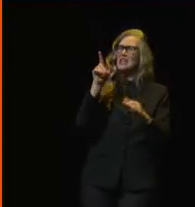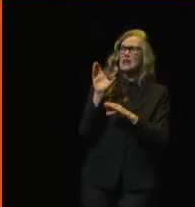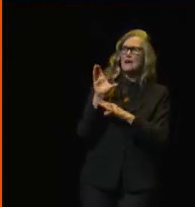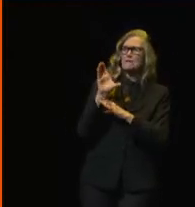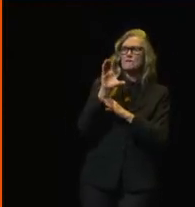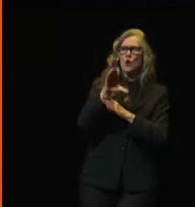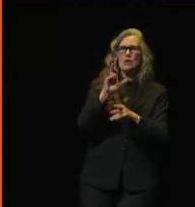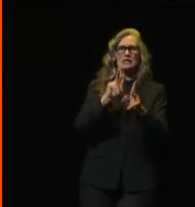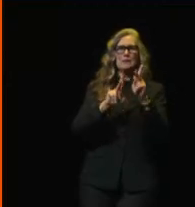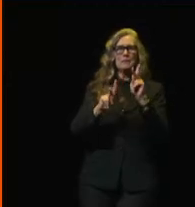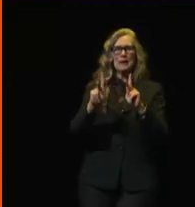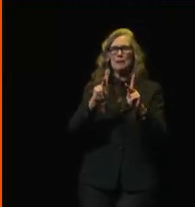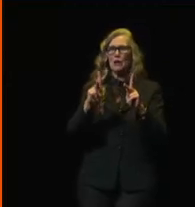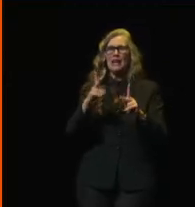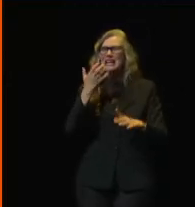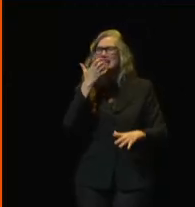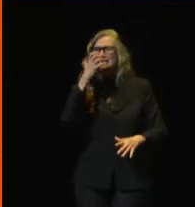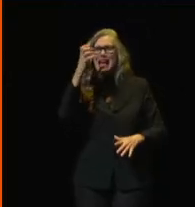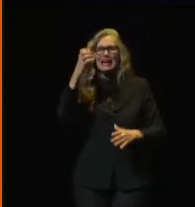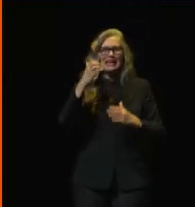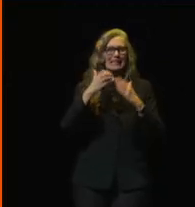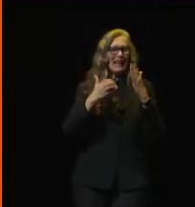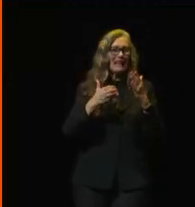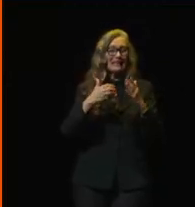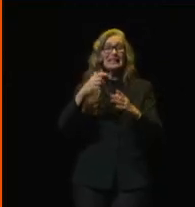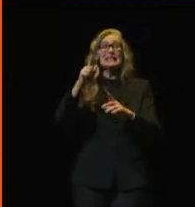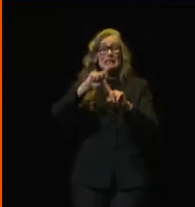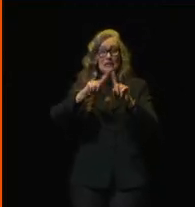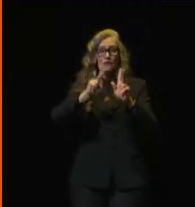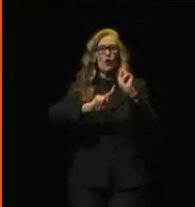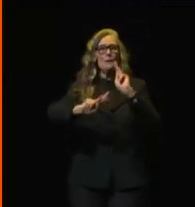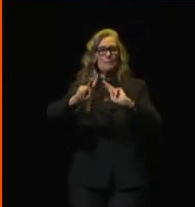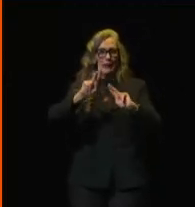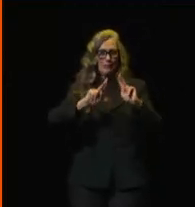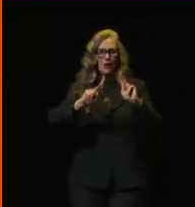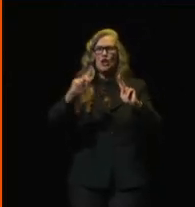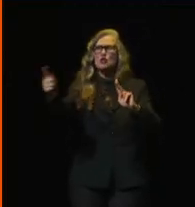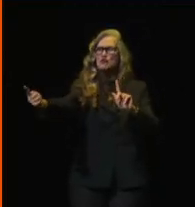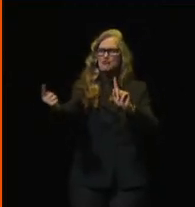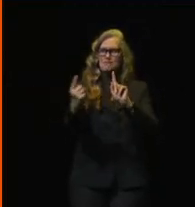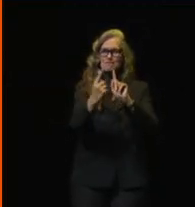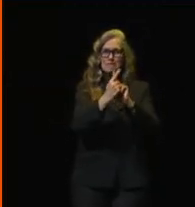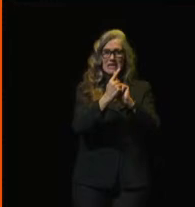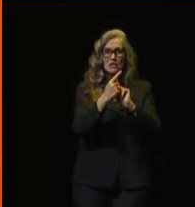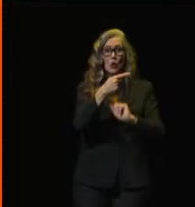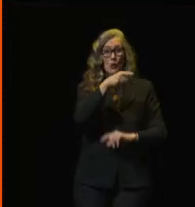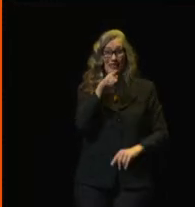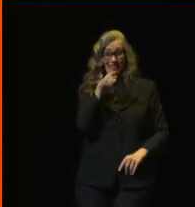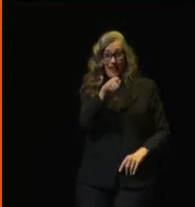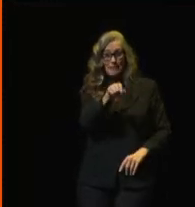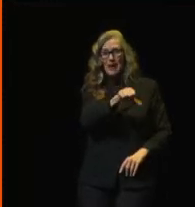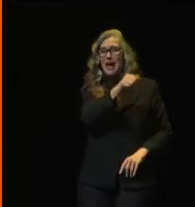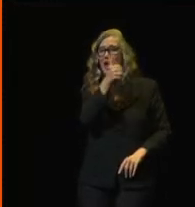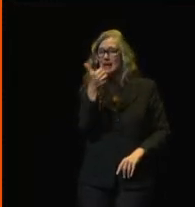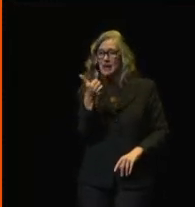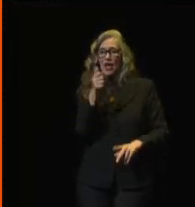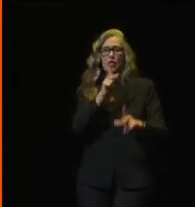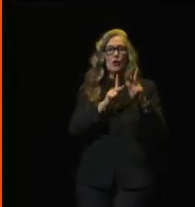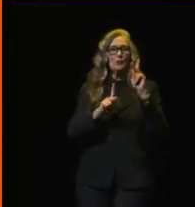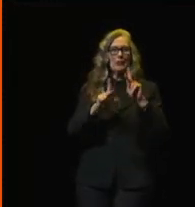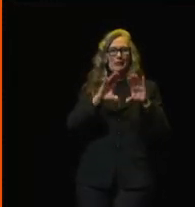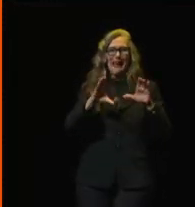Powell, Brainard, and others, to meet with him and to meet with other Fed Up activists.